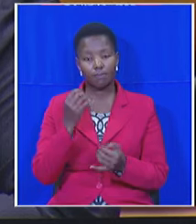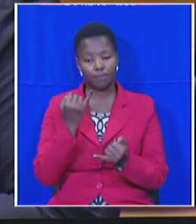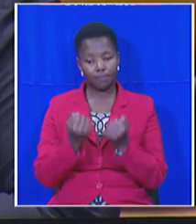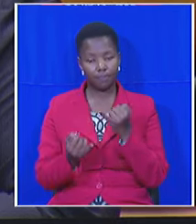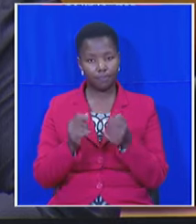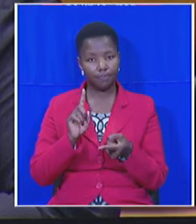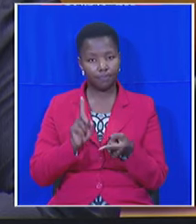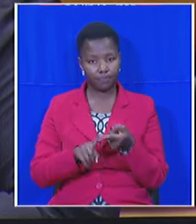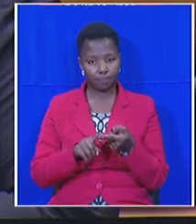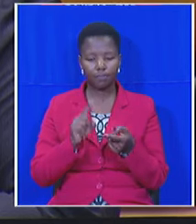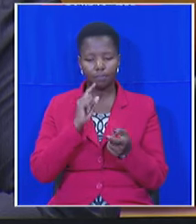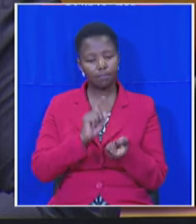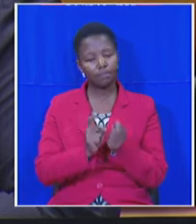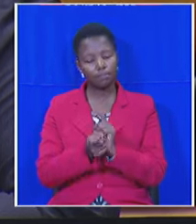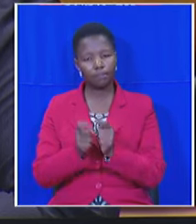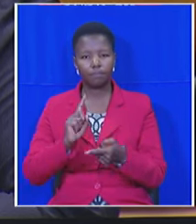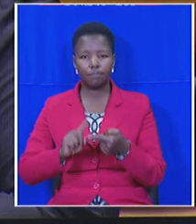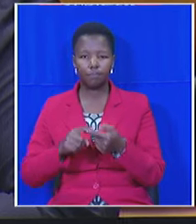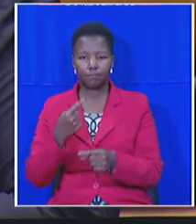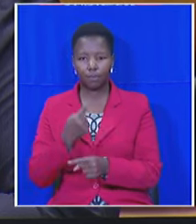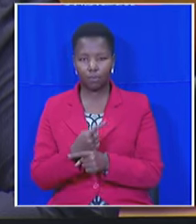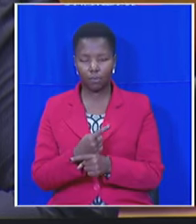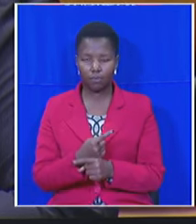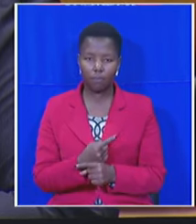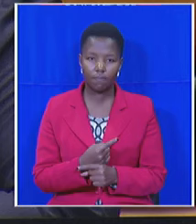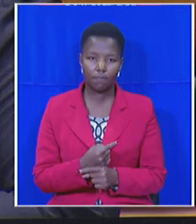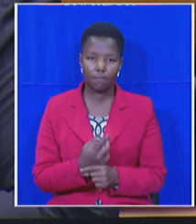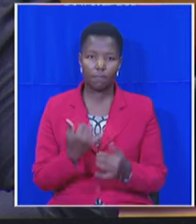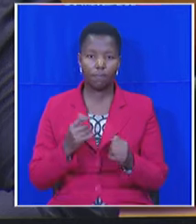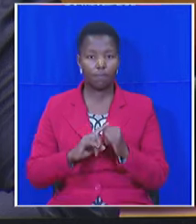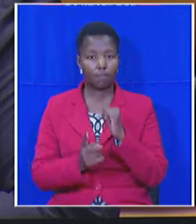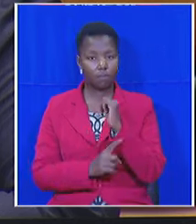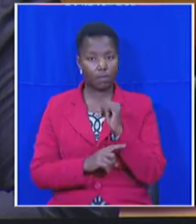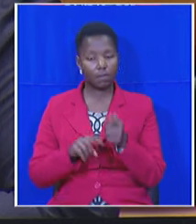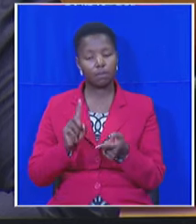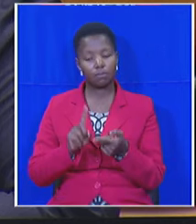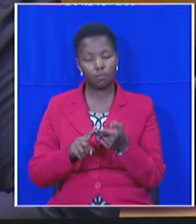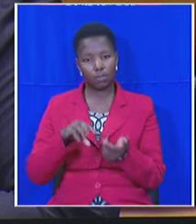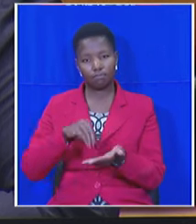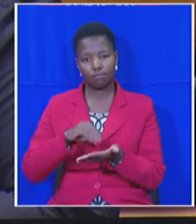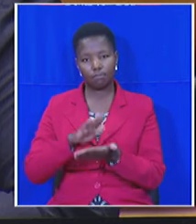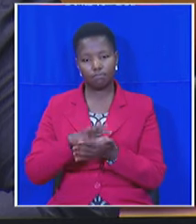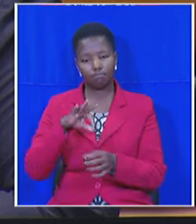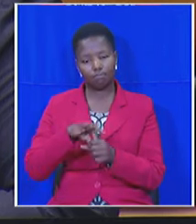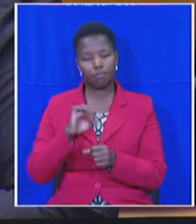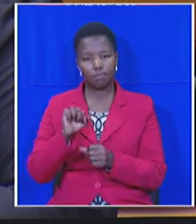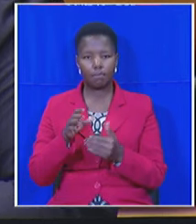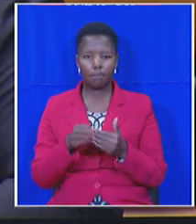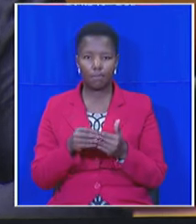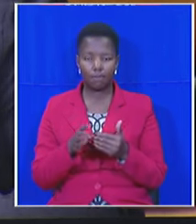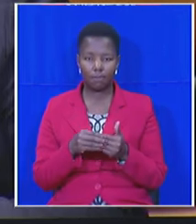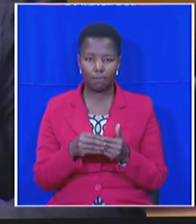wrong button, the member may thereafter press the correct button. The last button pressed will be recorded as the